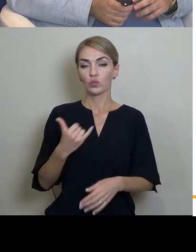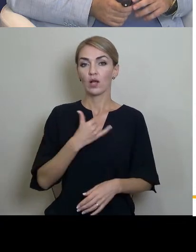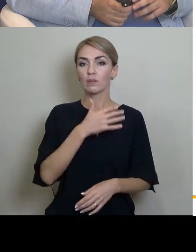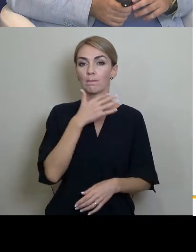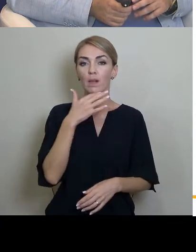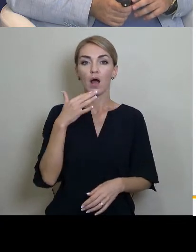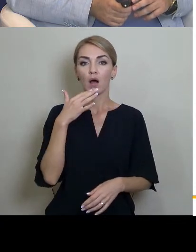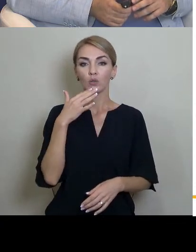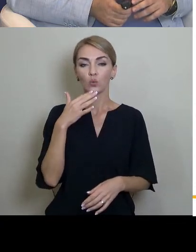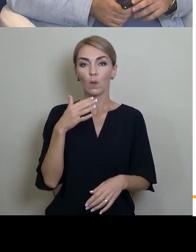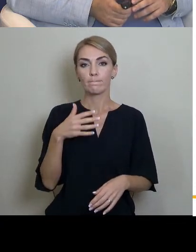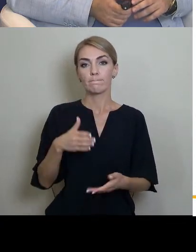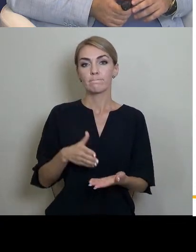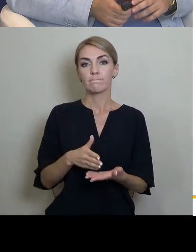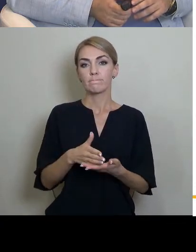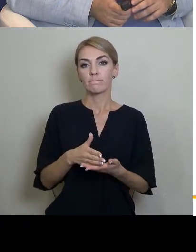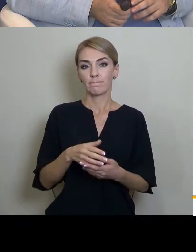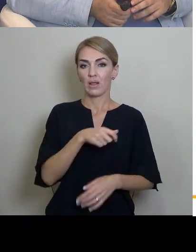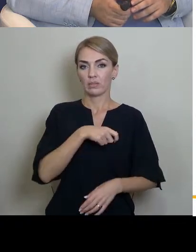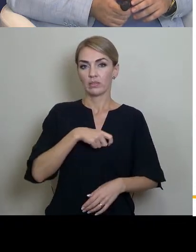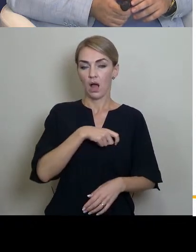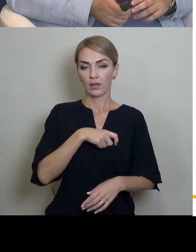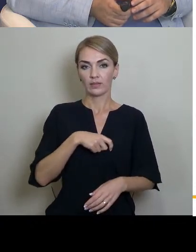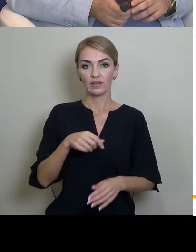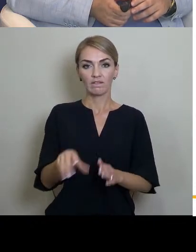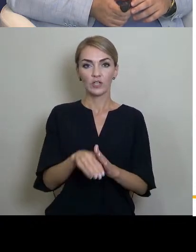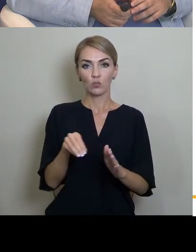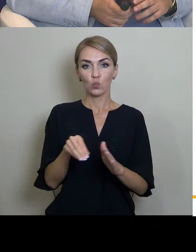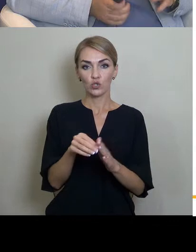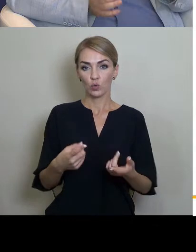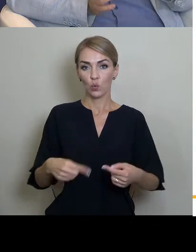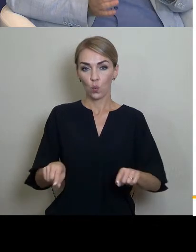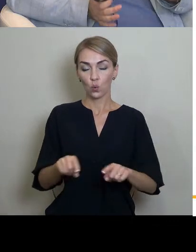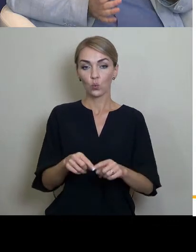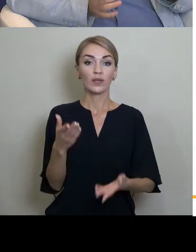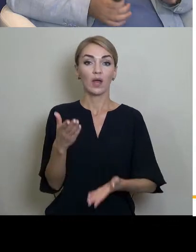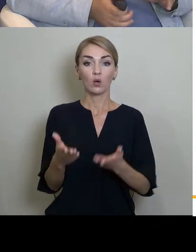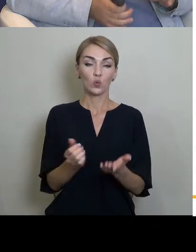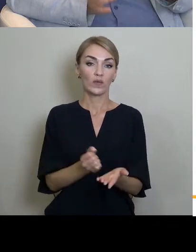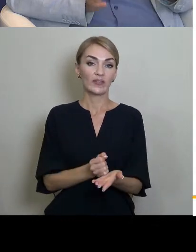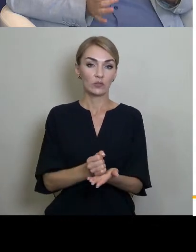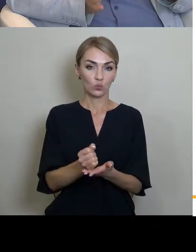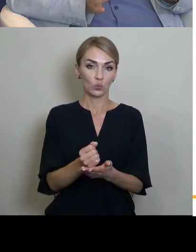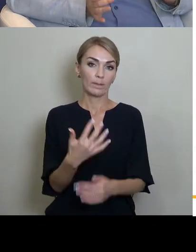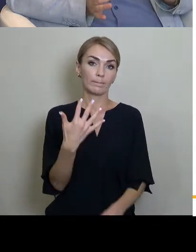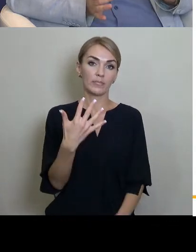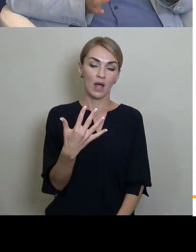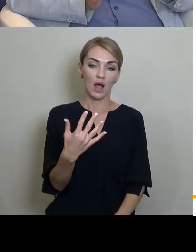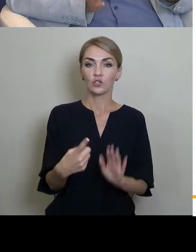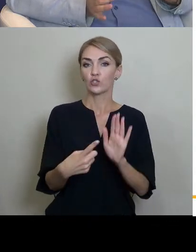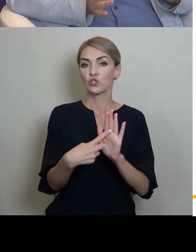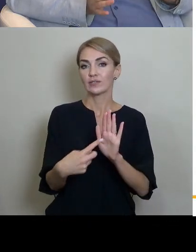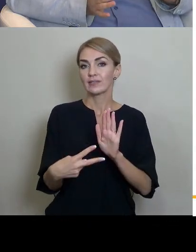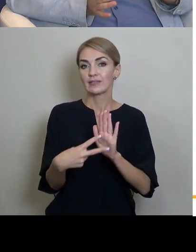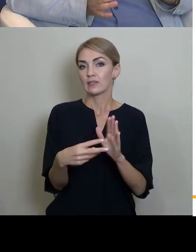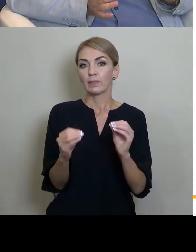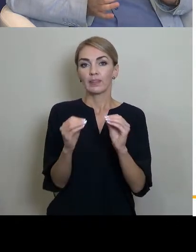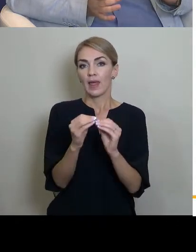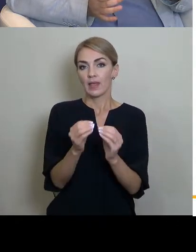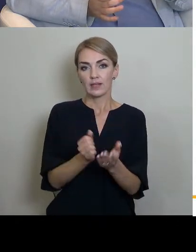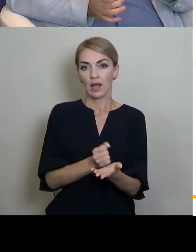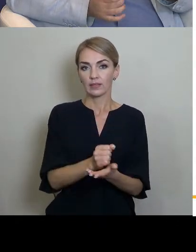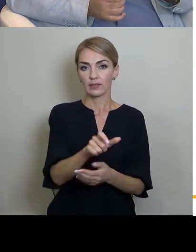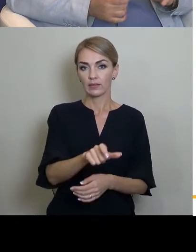relative majority. If we have a multi-mandate constituency and, for example, if 5, 6, 7,